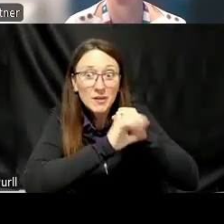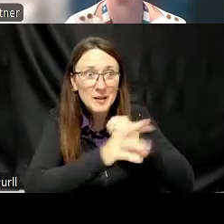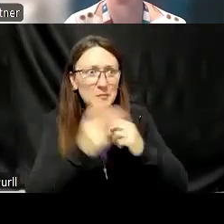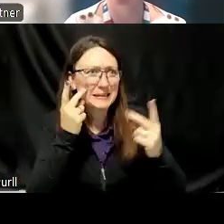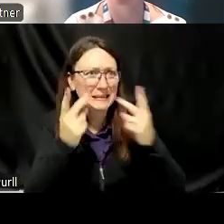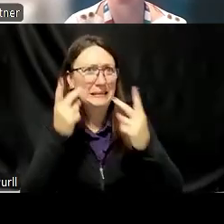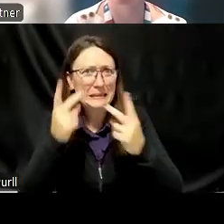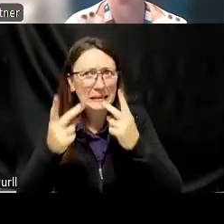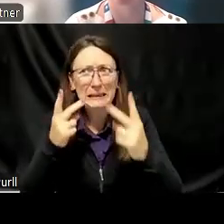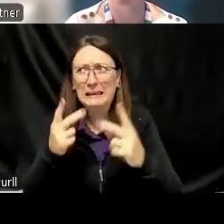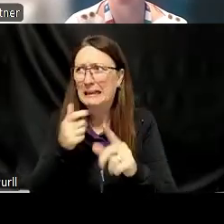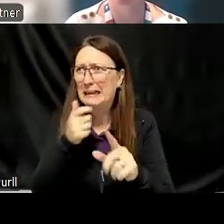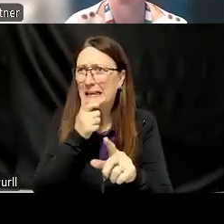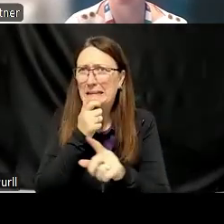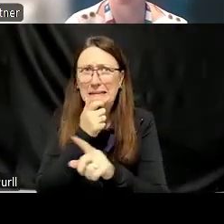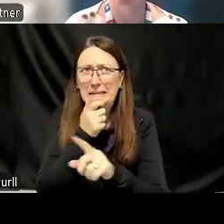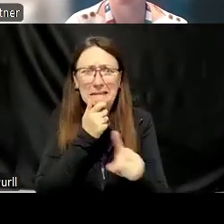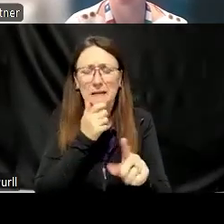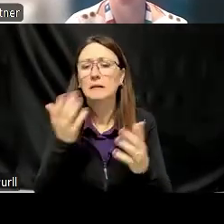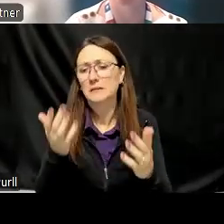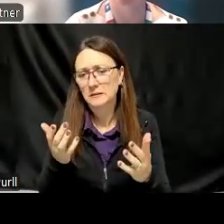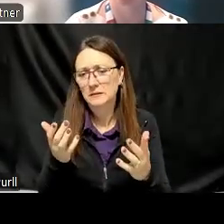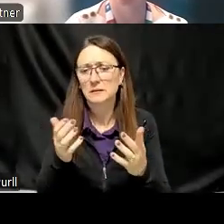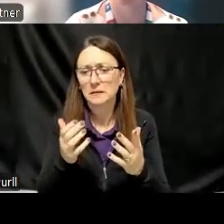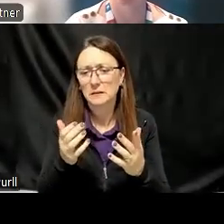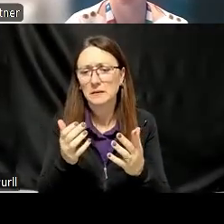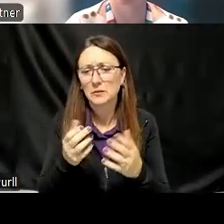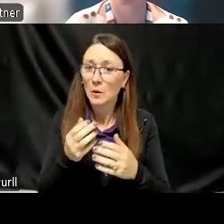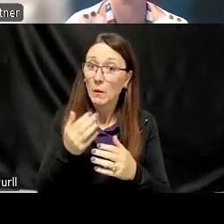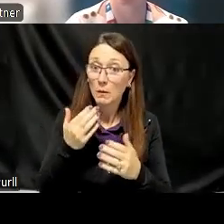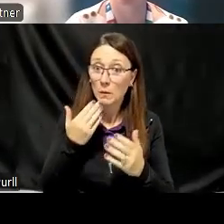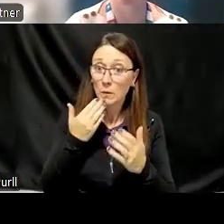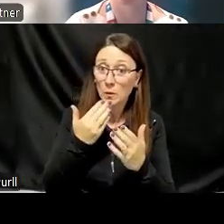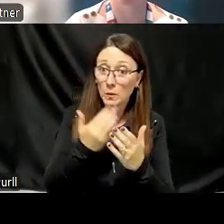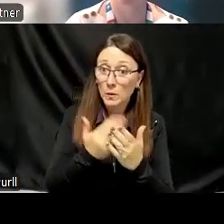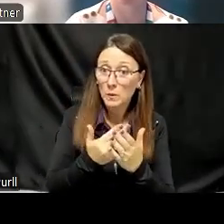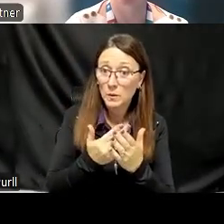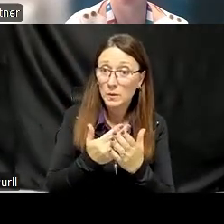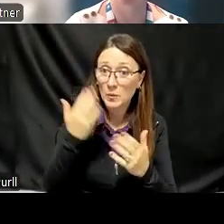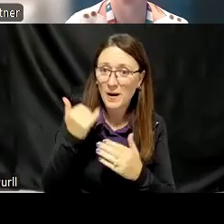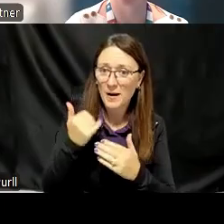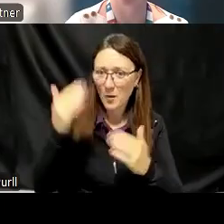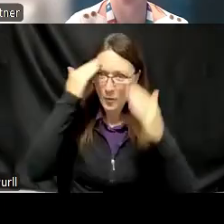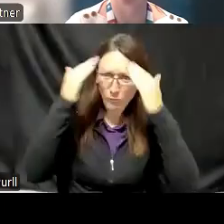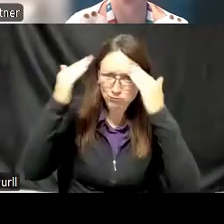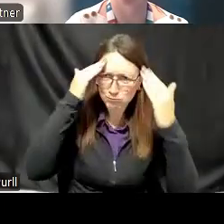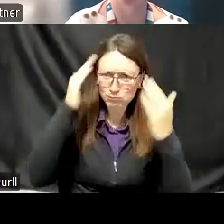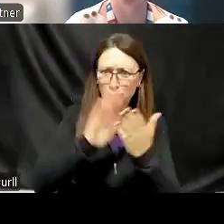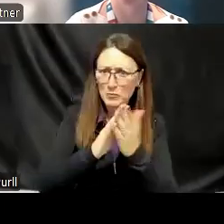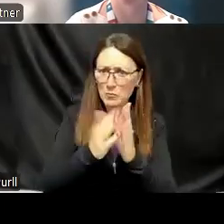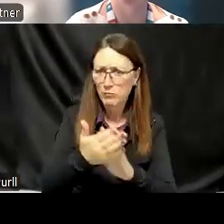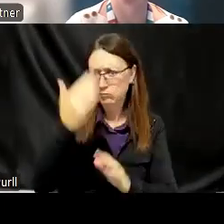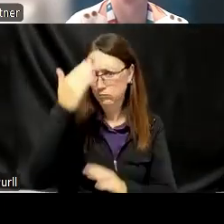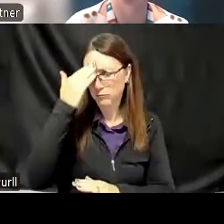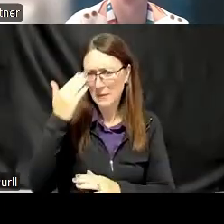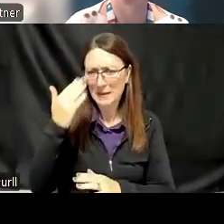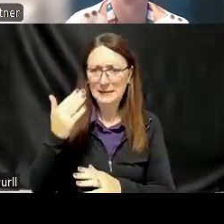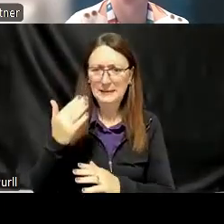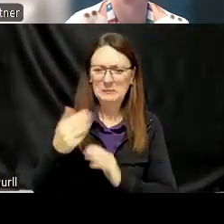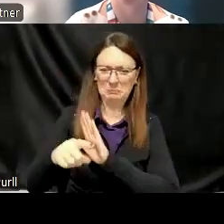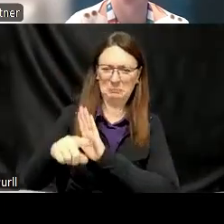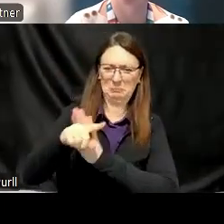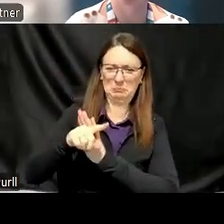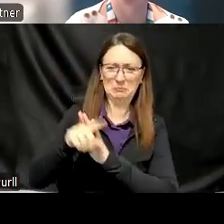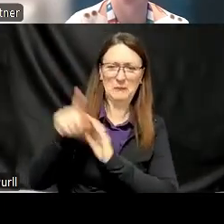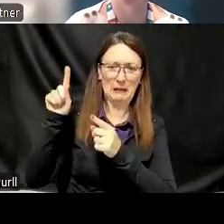Um, and so, it's good because it's like increasing awareness and reducing stigma, but sometimes it